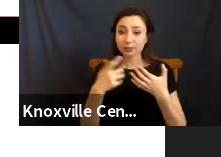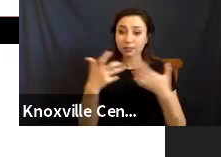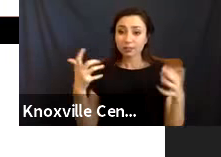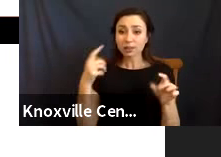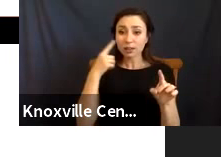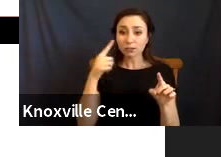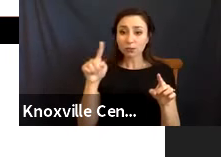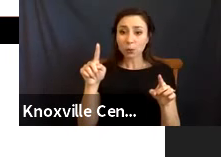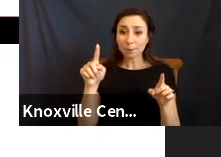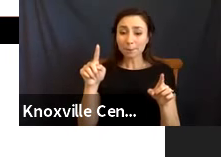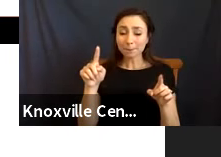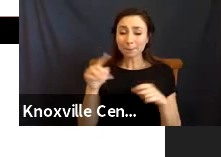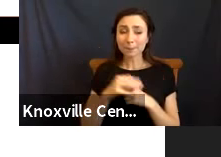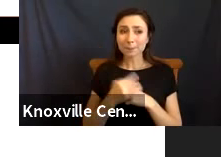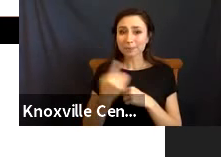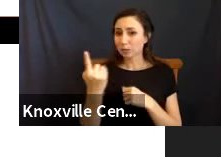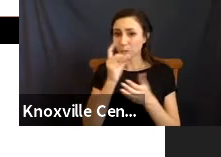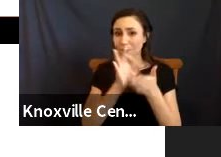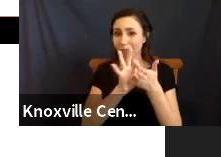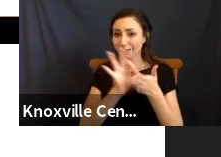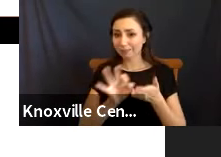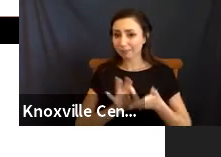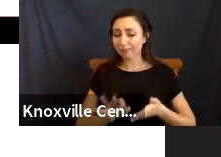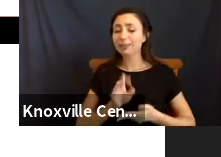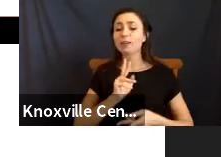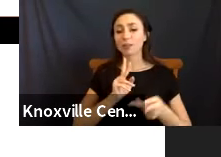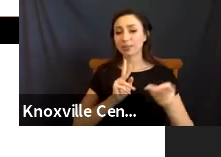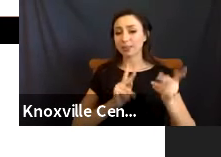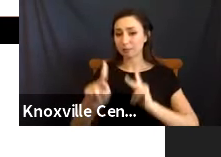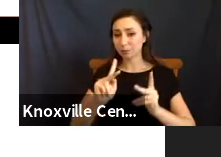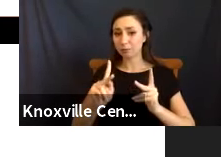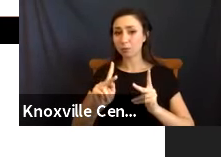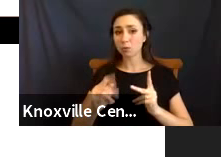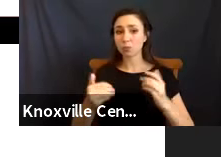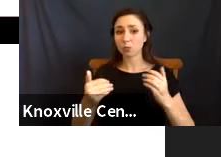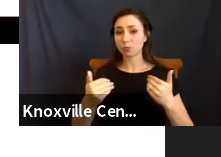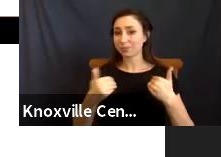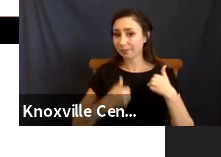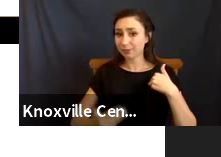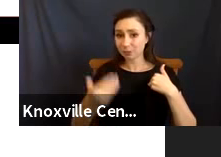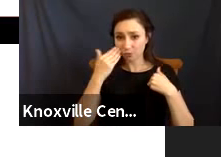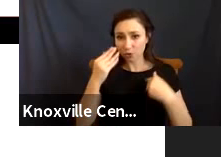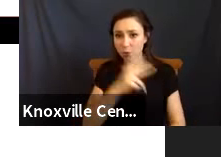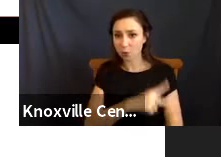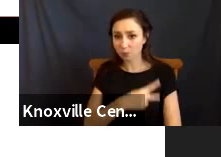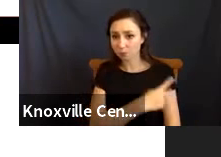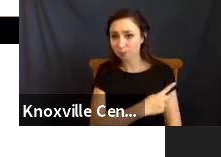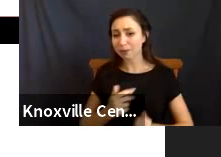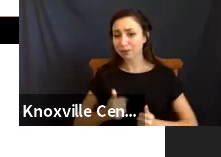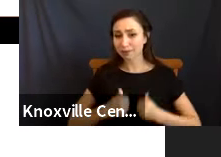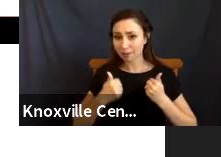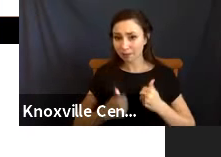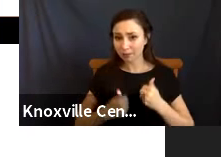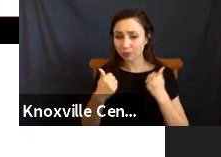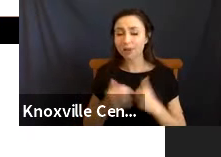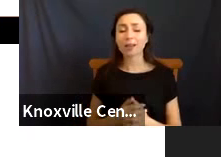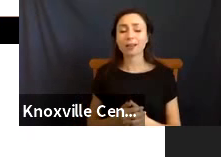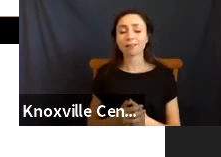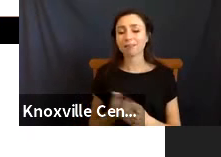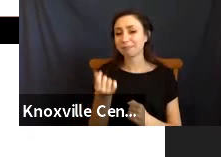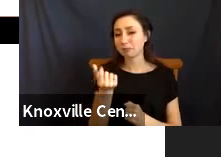that we only are counting ones that we have a known patient address for, whereas there's a little bit more